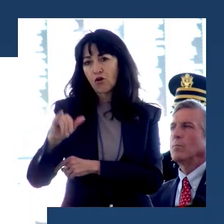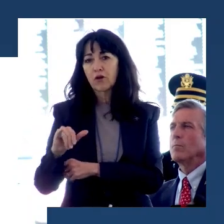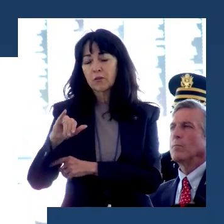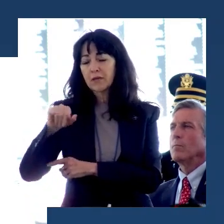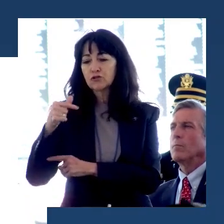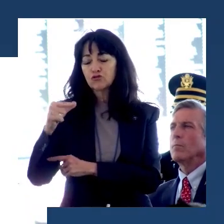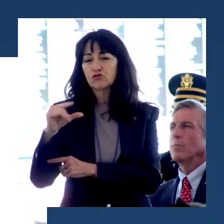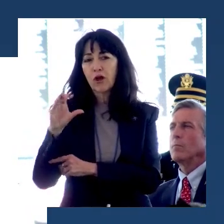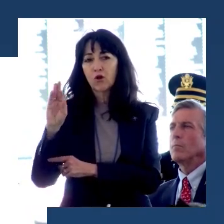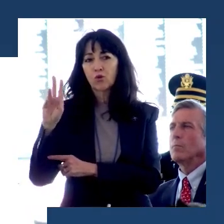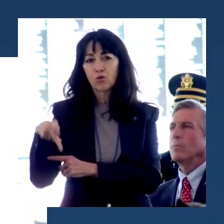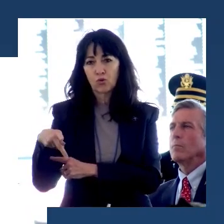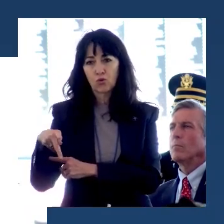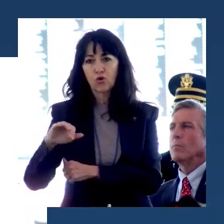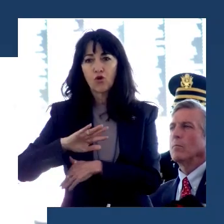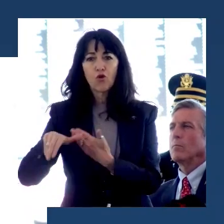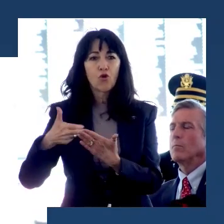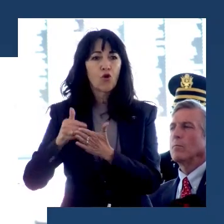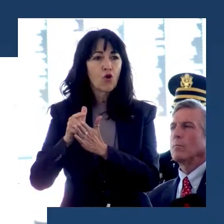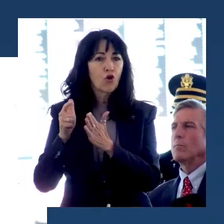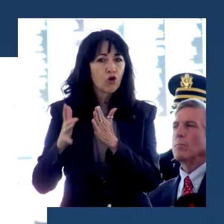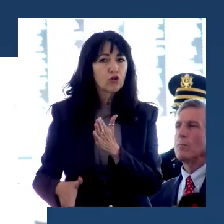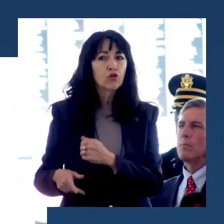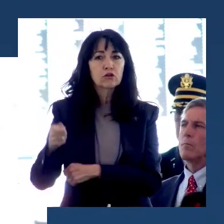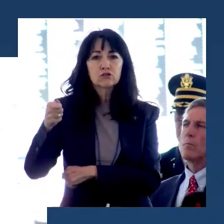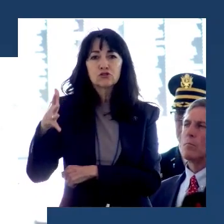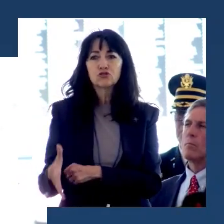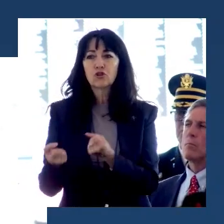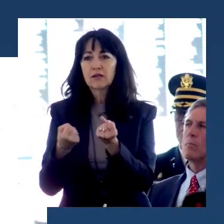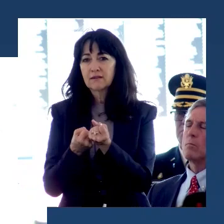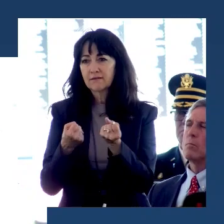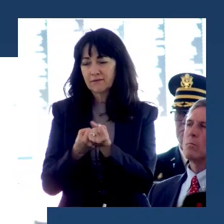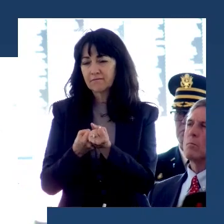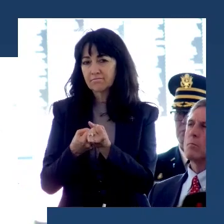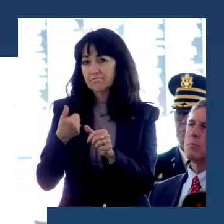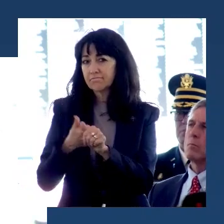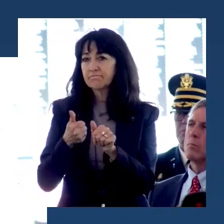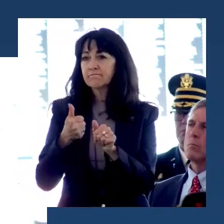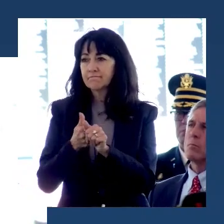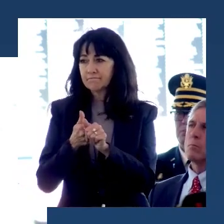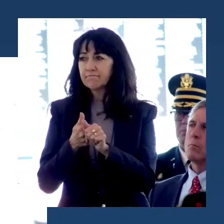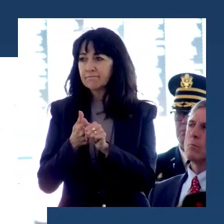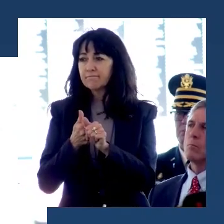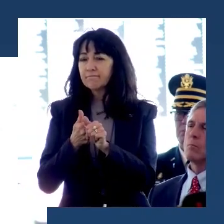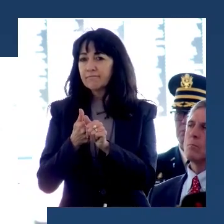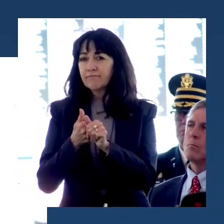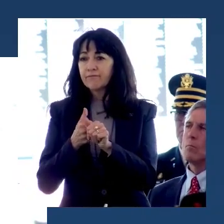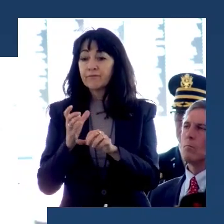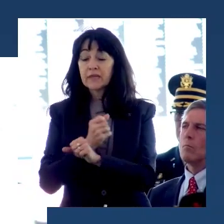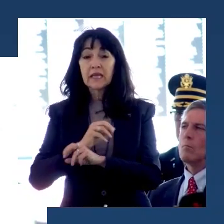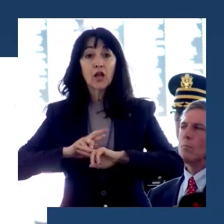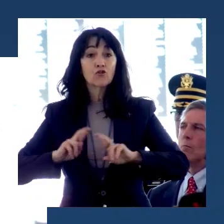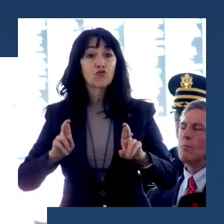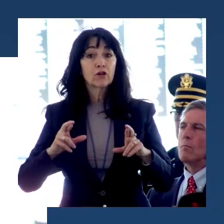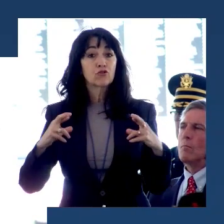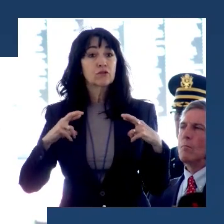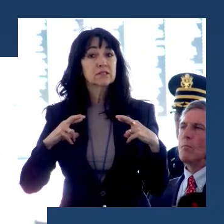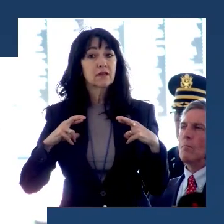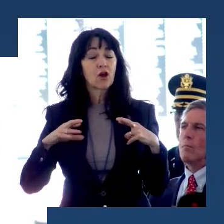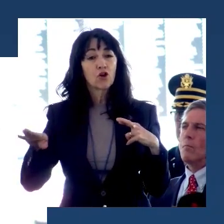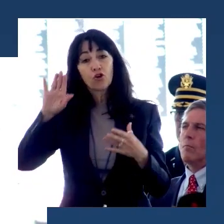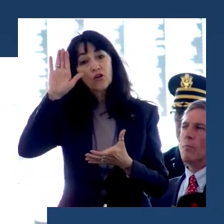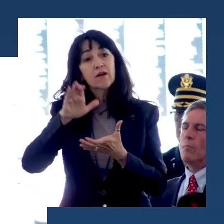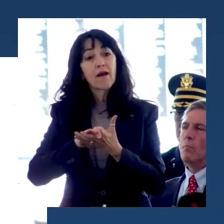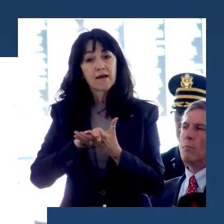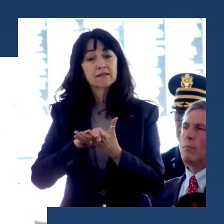Corps. All the lawyers, all the judge advocates. She was getting ready to retire. Her